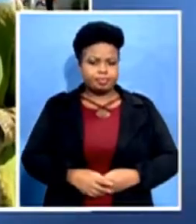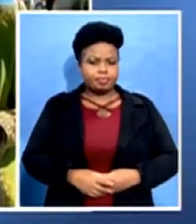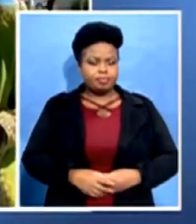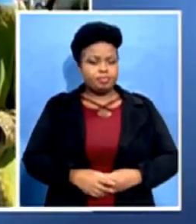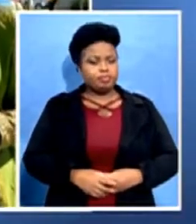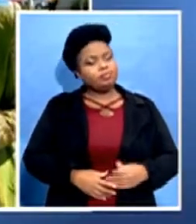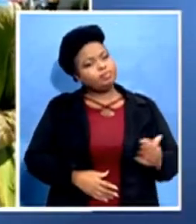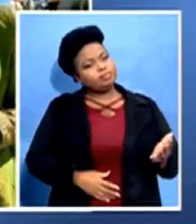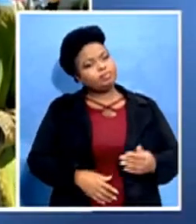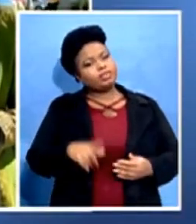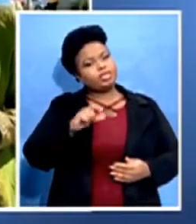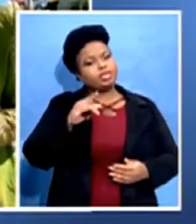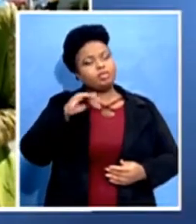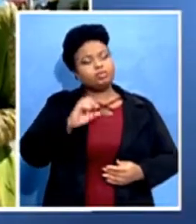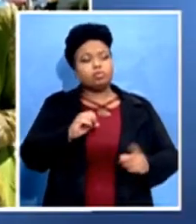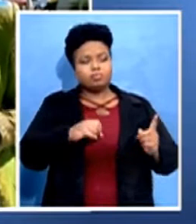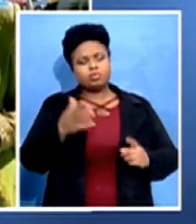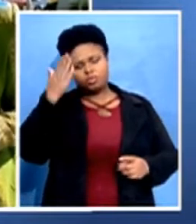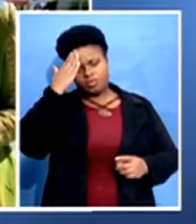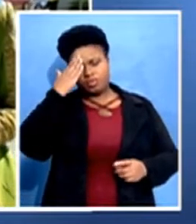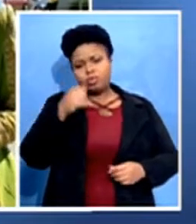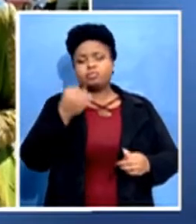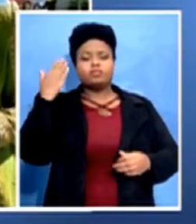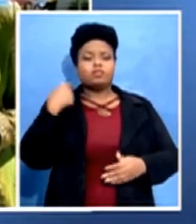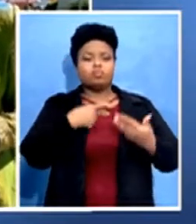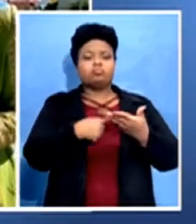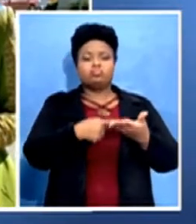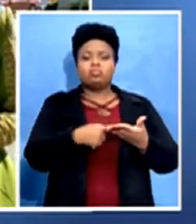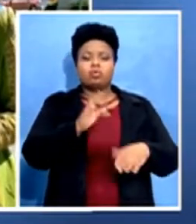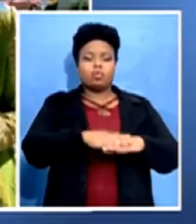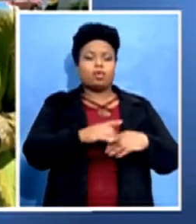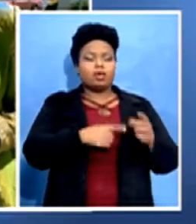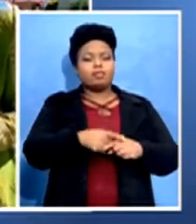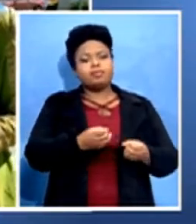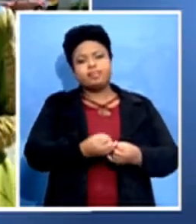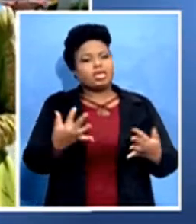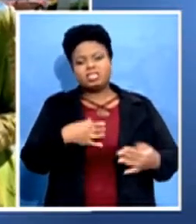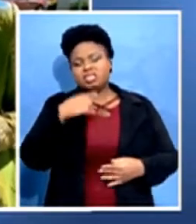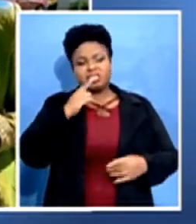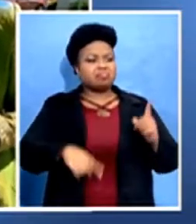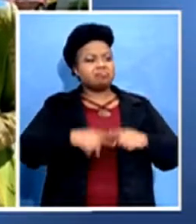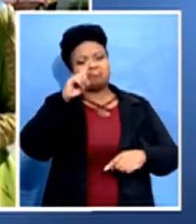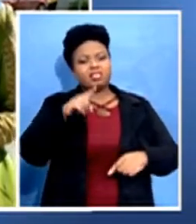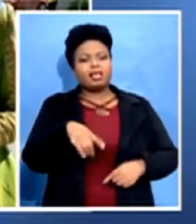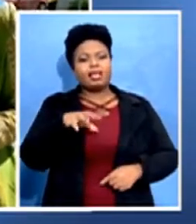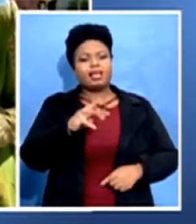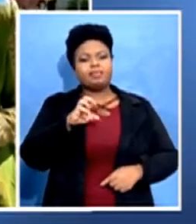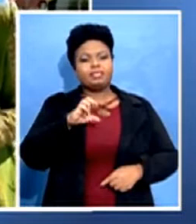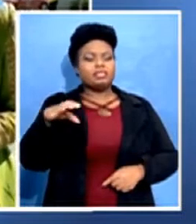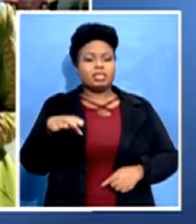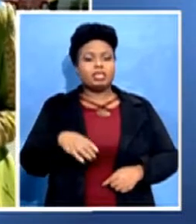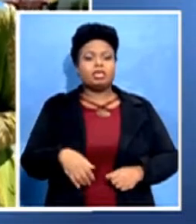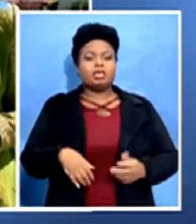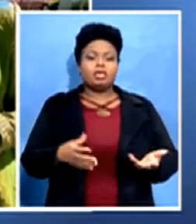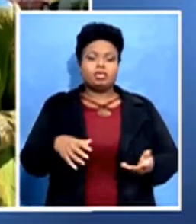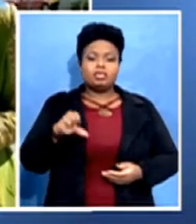has been conversation around calls for the dismissal of the health MEC in the province. Is this disrupting the work